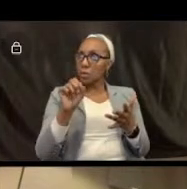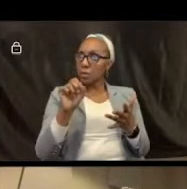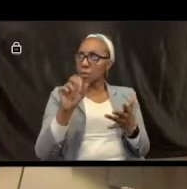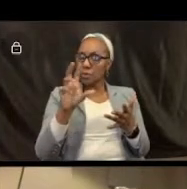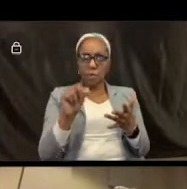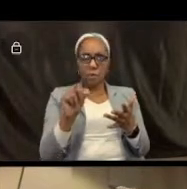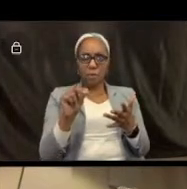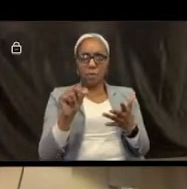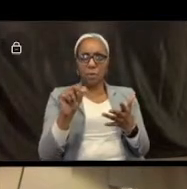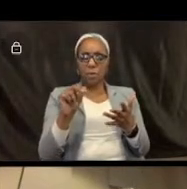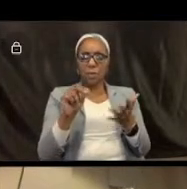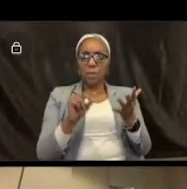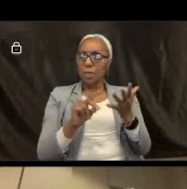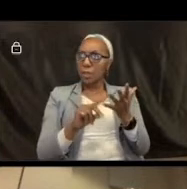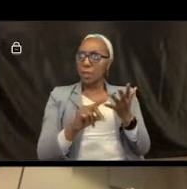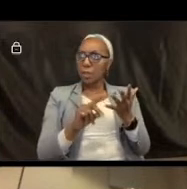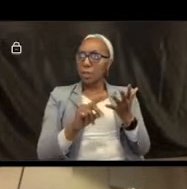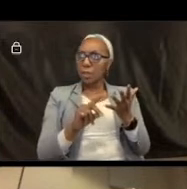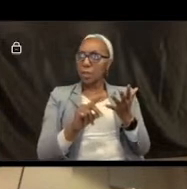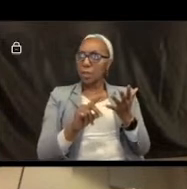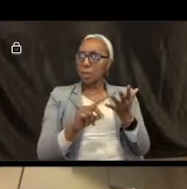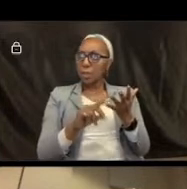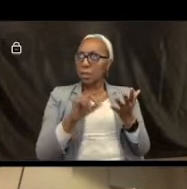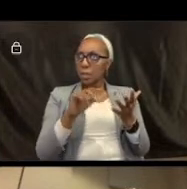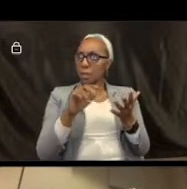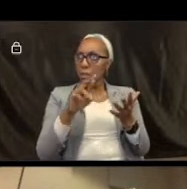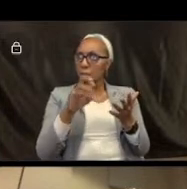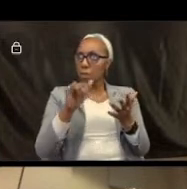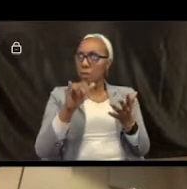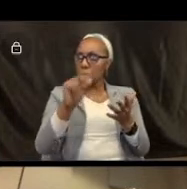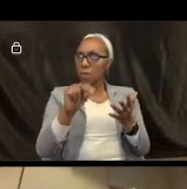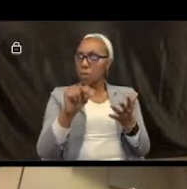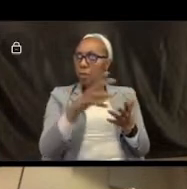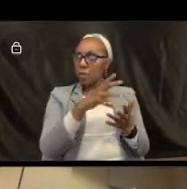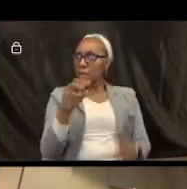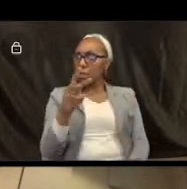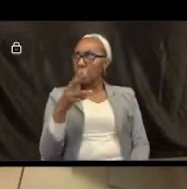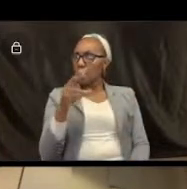Vogel, No. Whitaker,